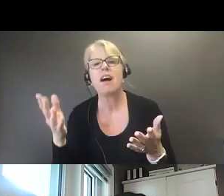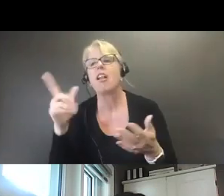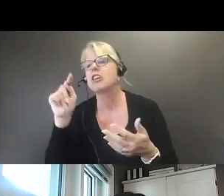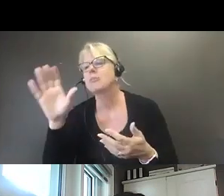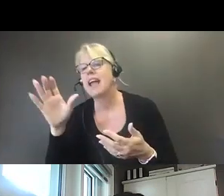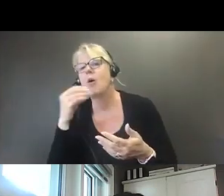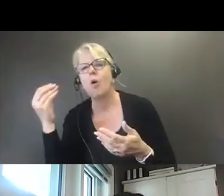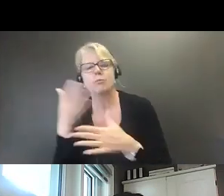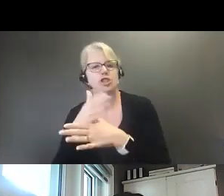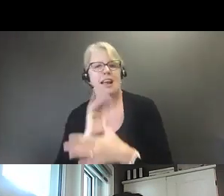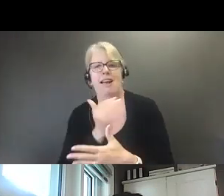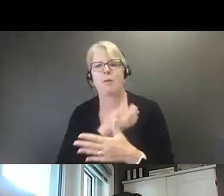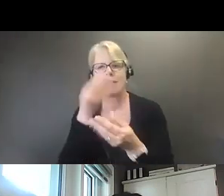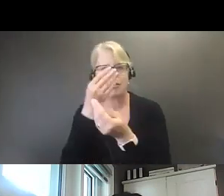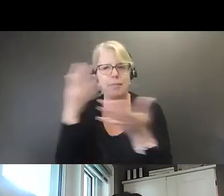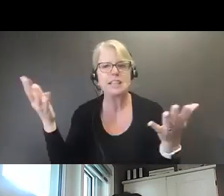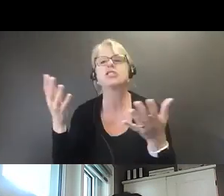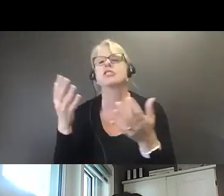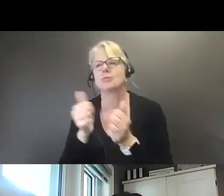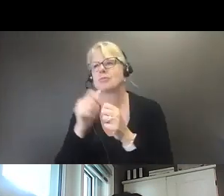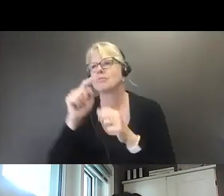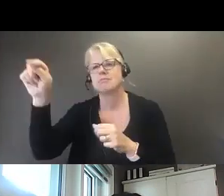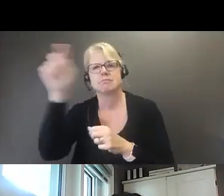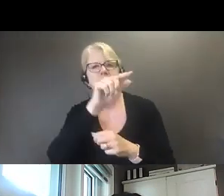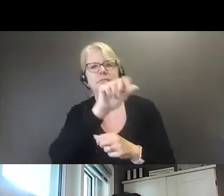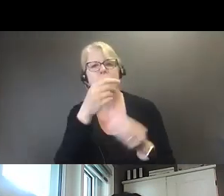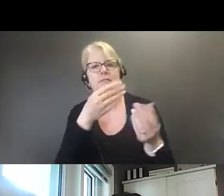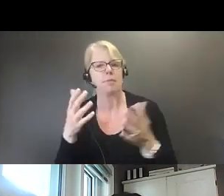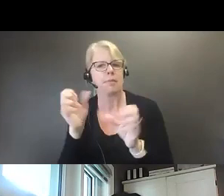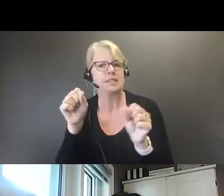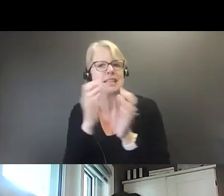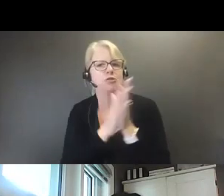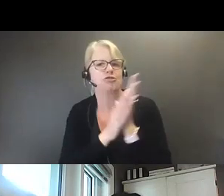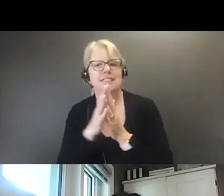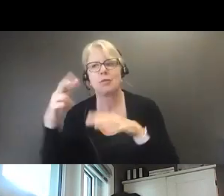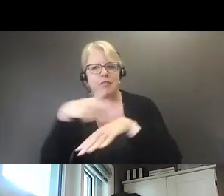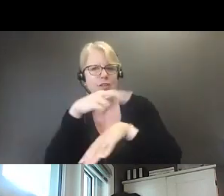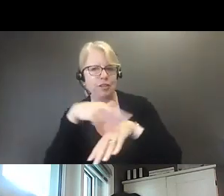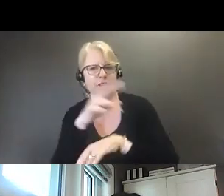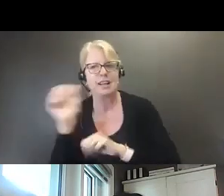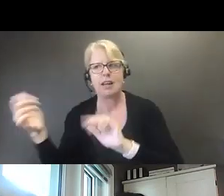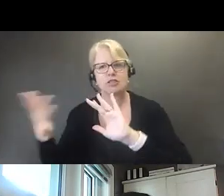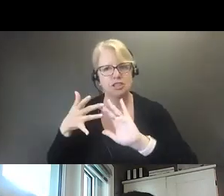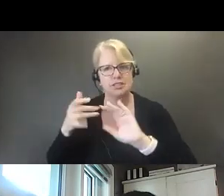our information with other providers that they think might be interested so that they can reach out to us.